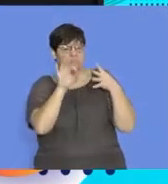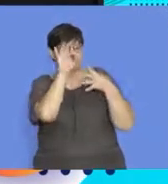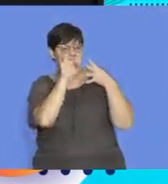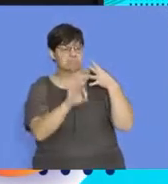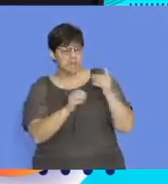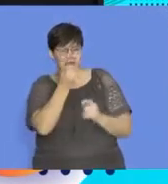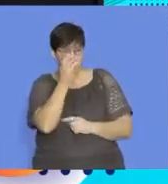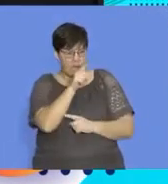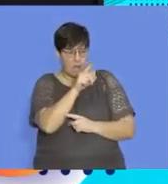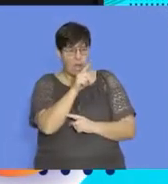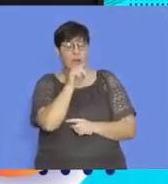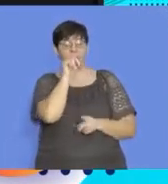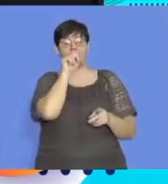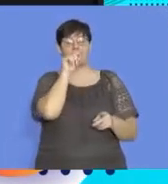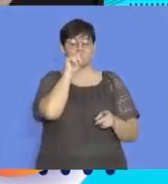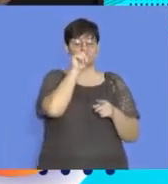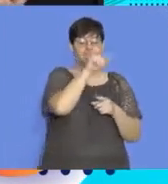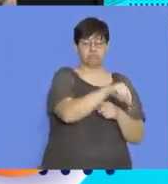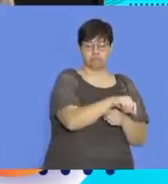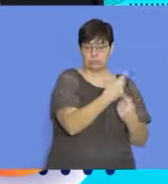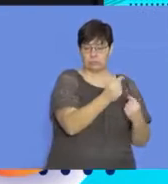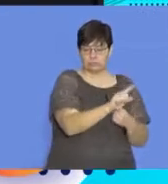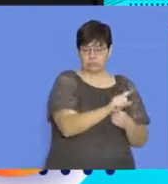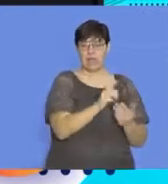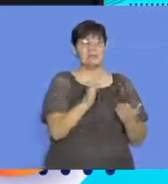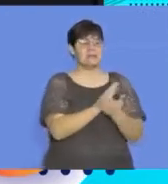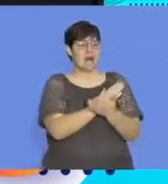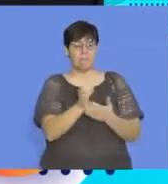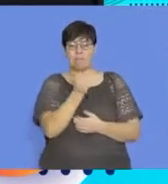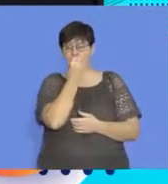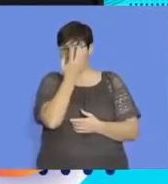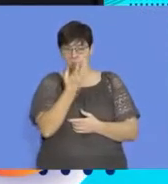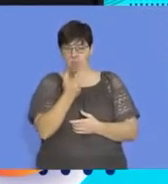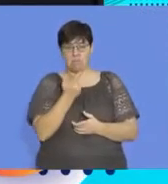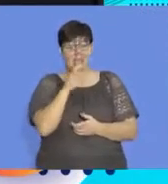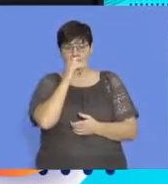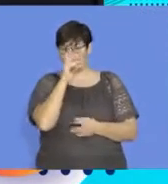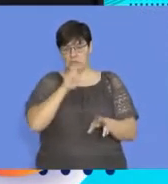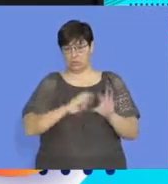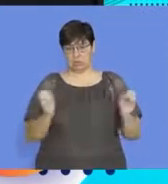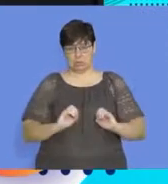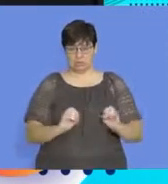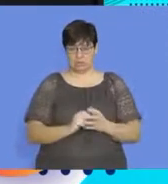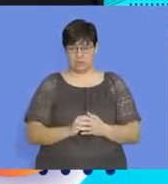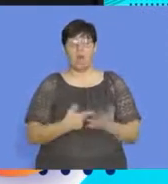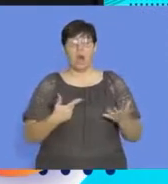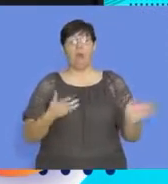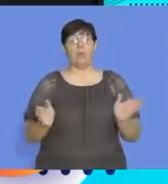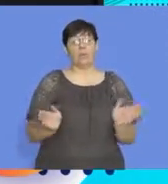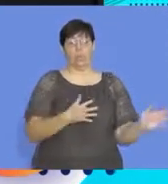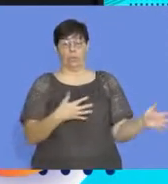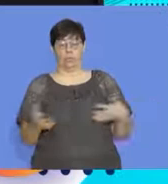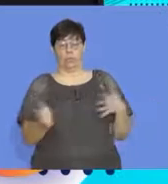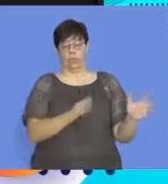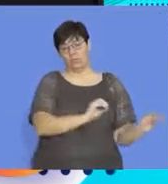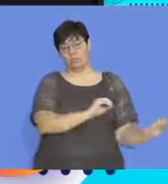have, birds pollinated, and then some flowers don't need any kind of animal, and they're going to be wind pollinated,